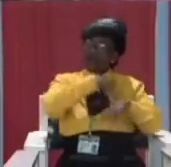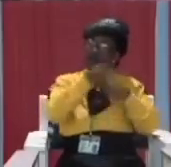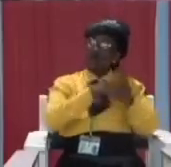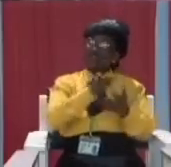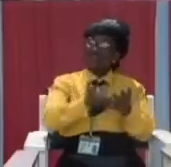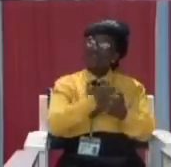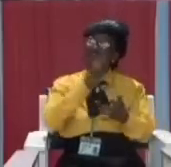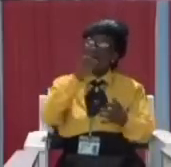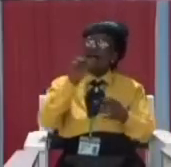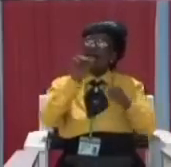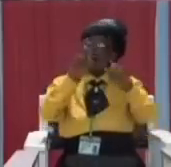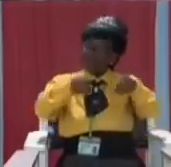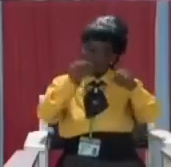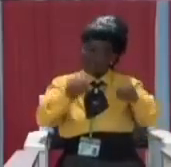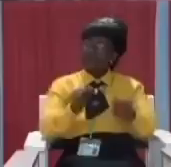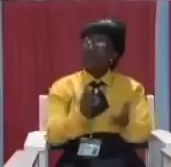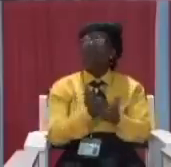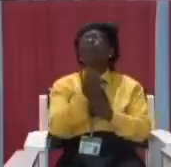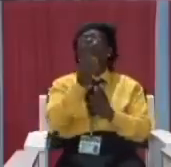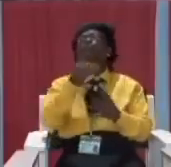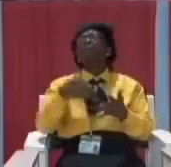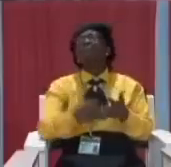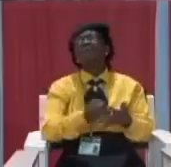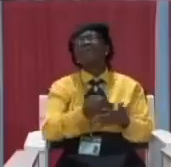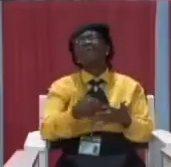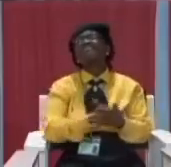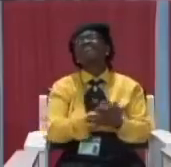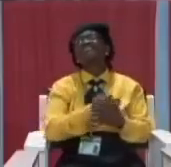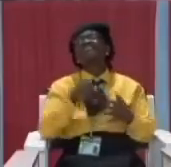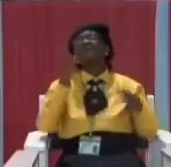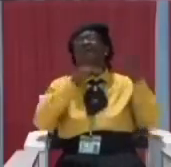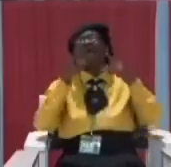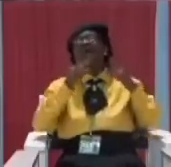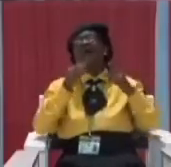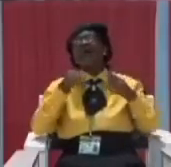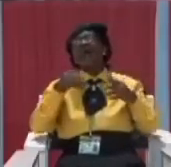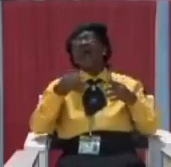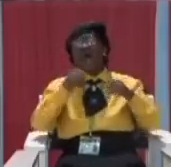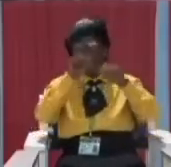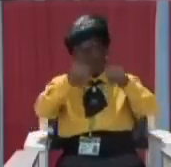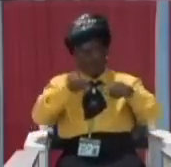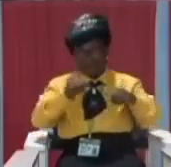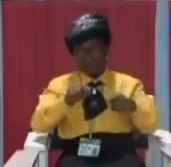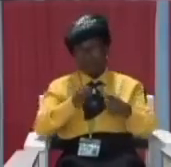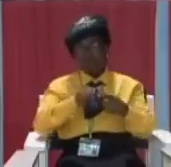air, available tonight. So I'm going to ask you,